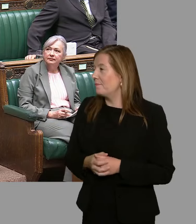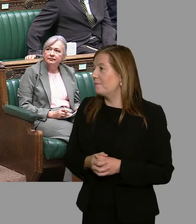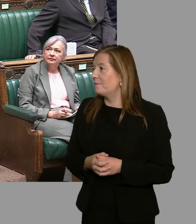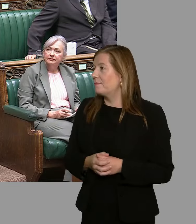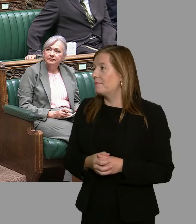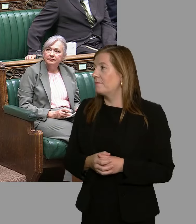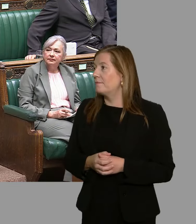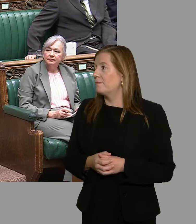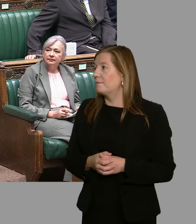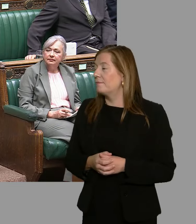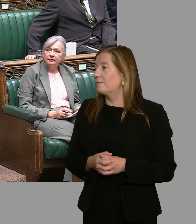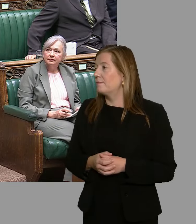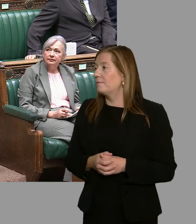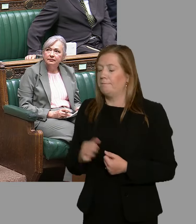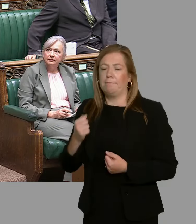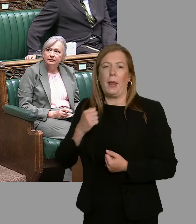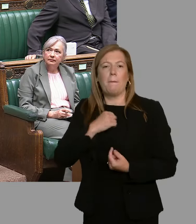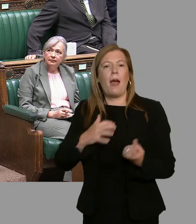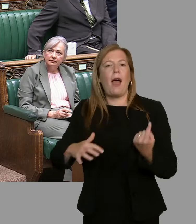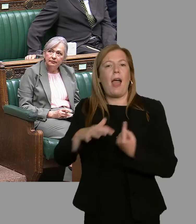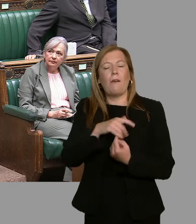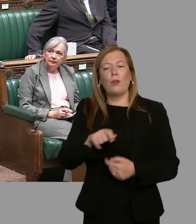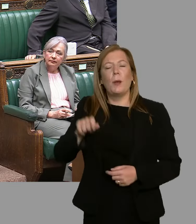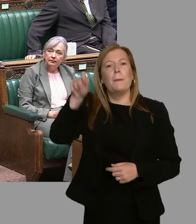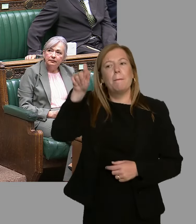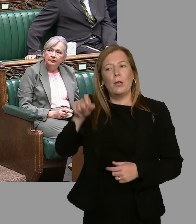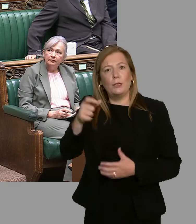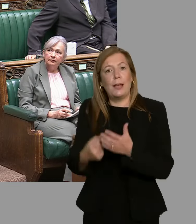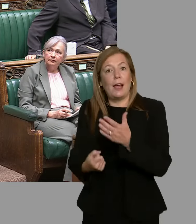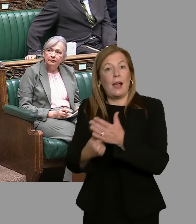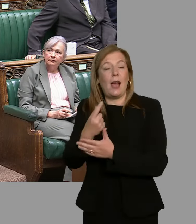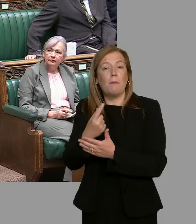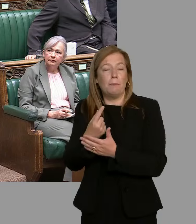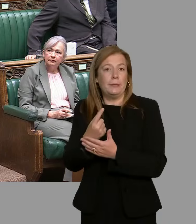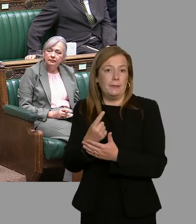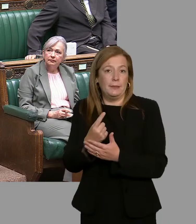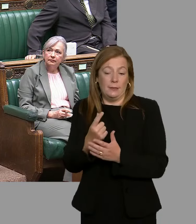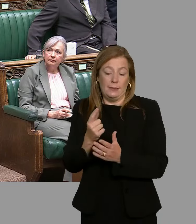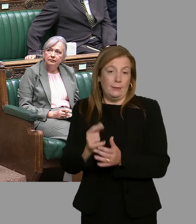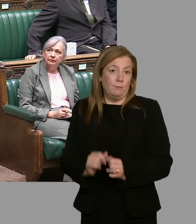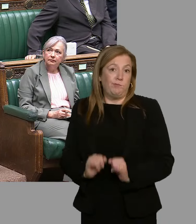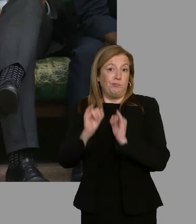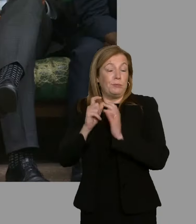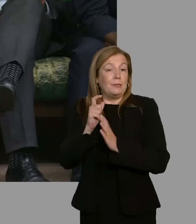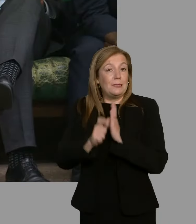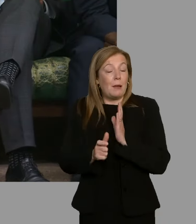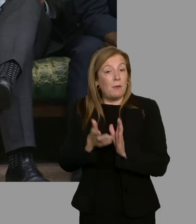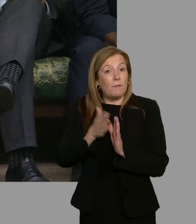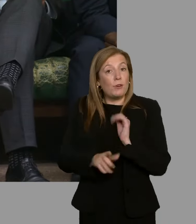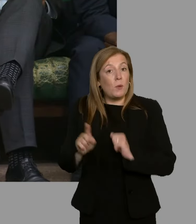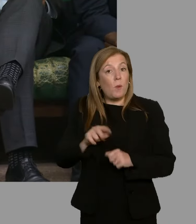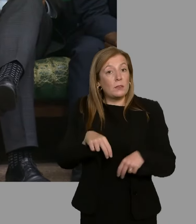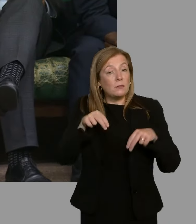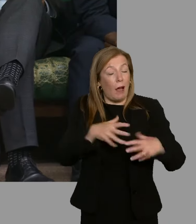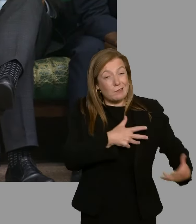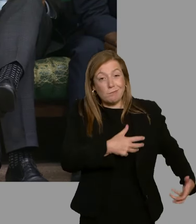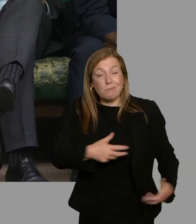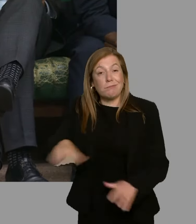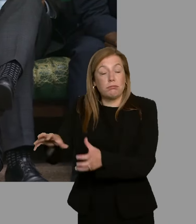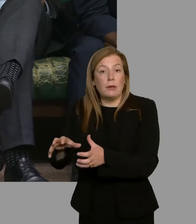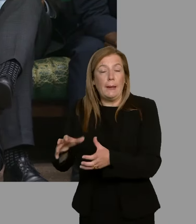made severely disabled after a savage dog attack left him with multiple amputations. Will the Prime